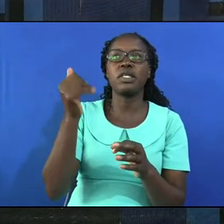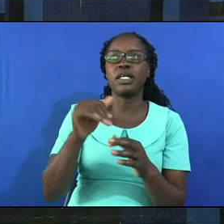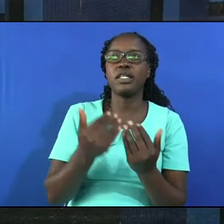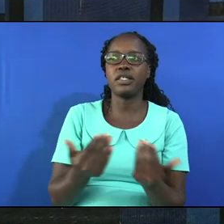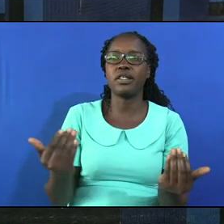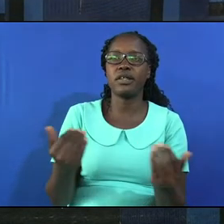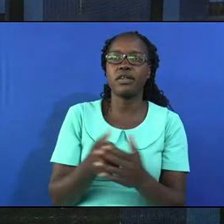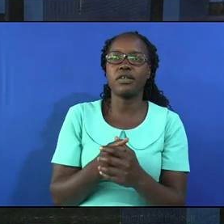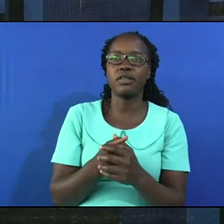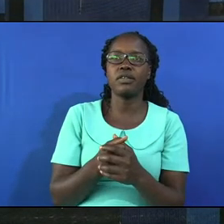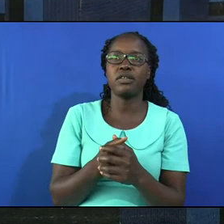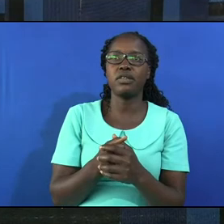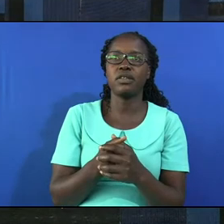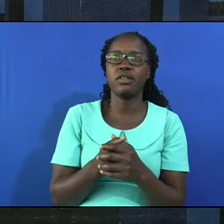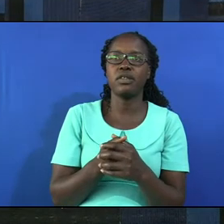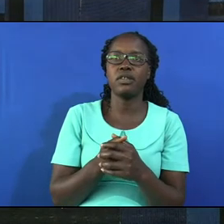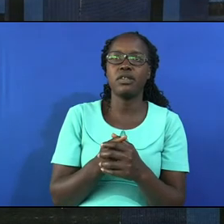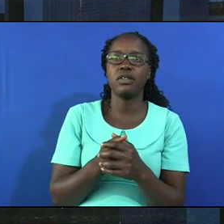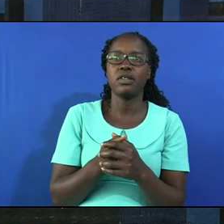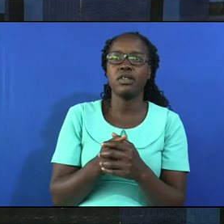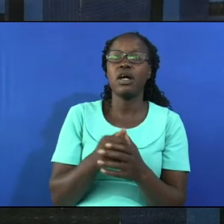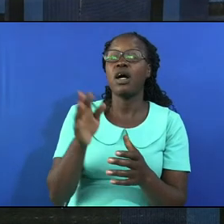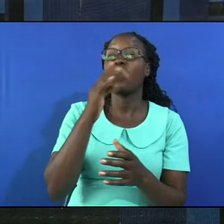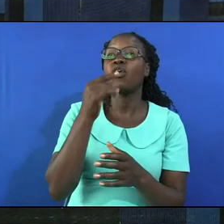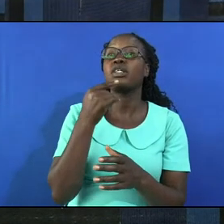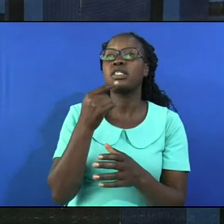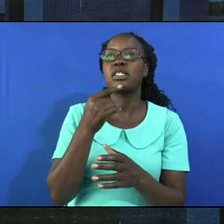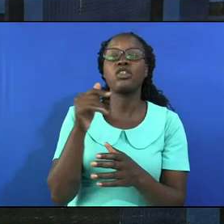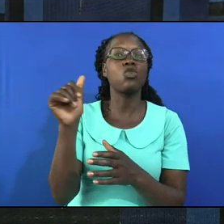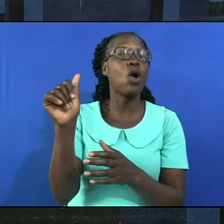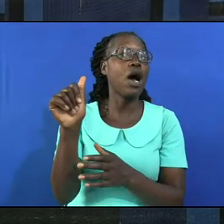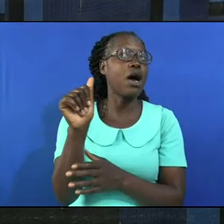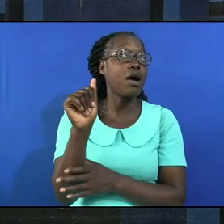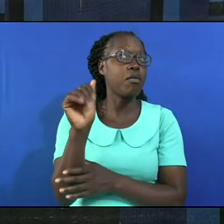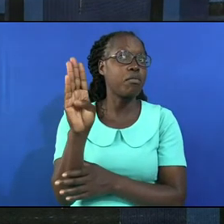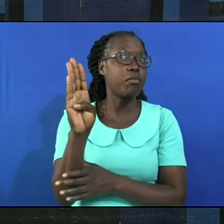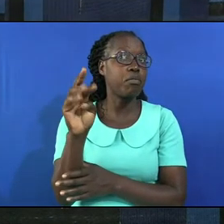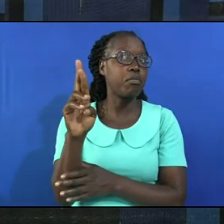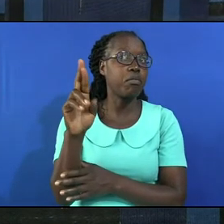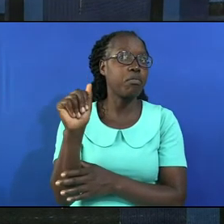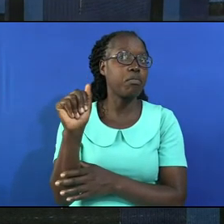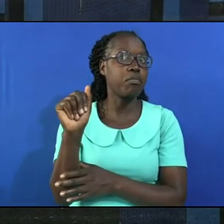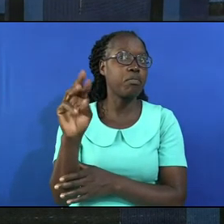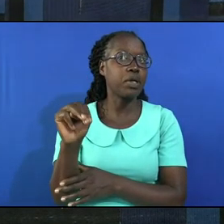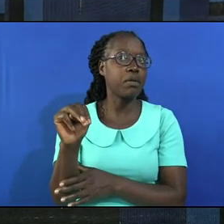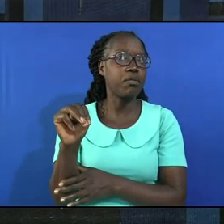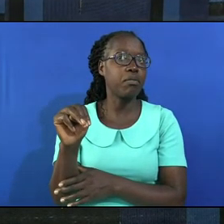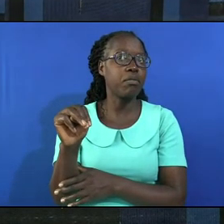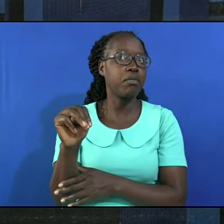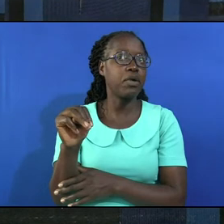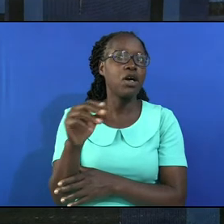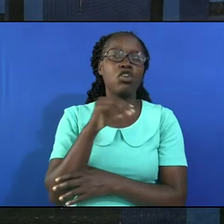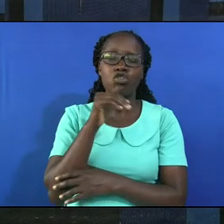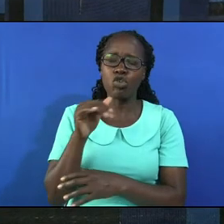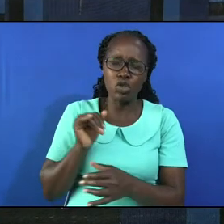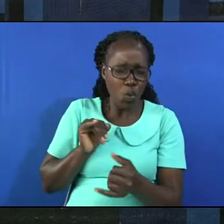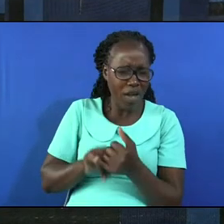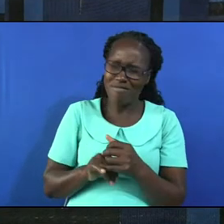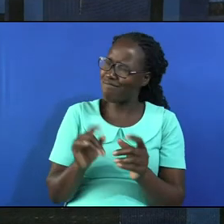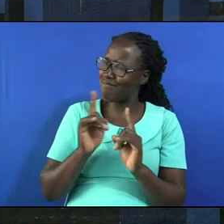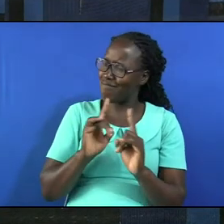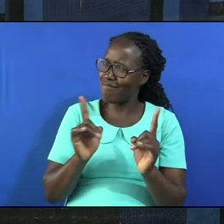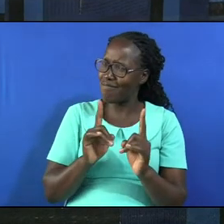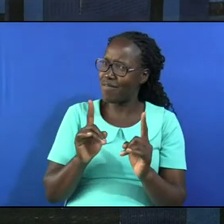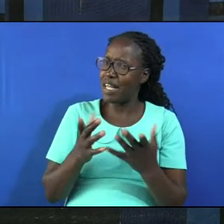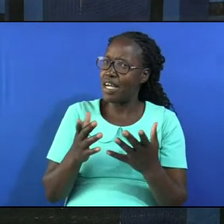God said to Abraham, Not Abraham and his wife.